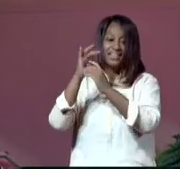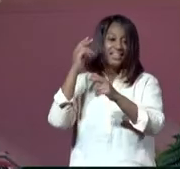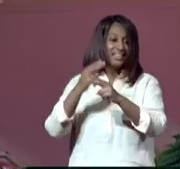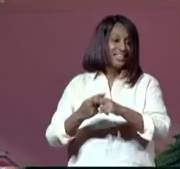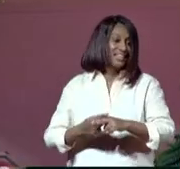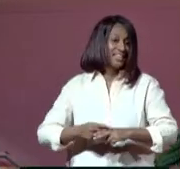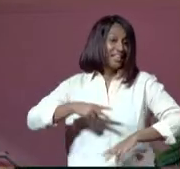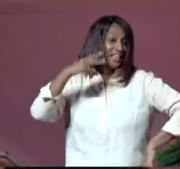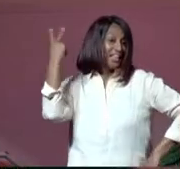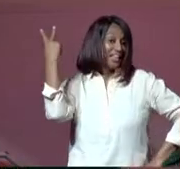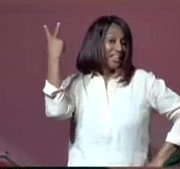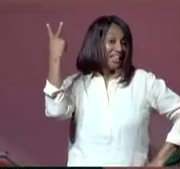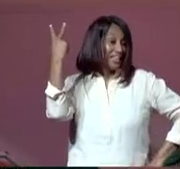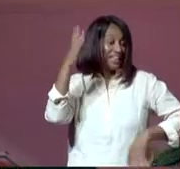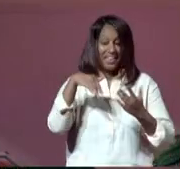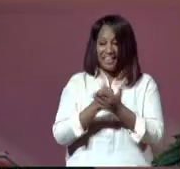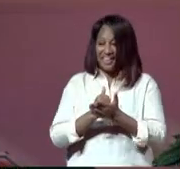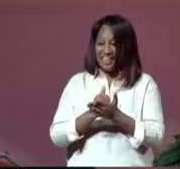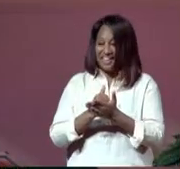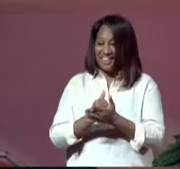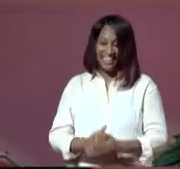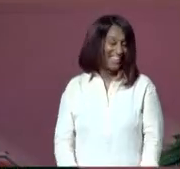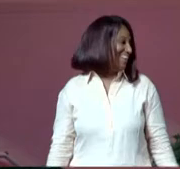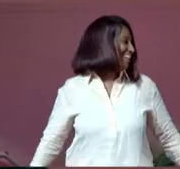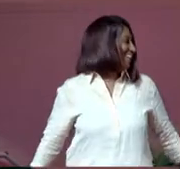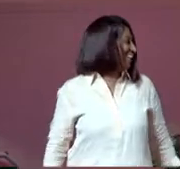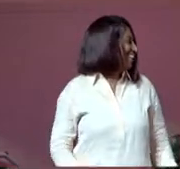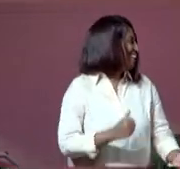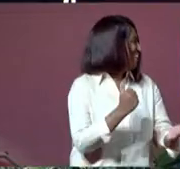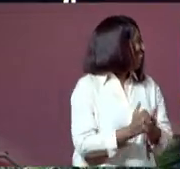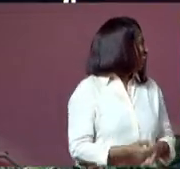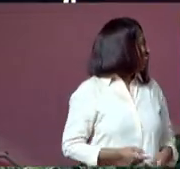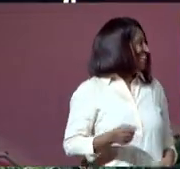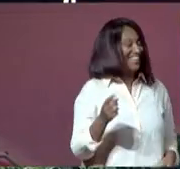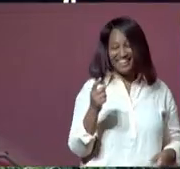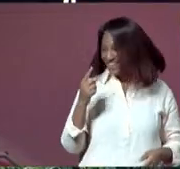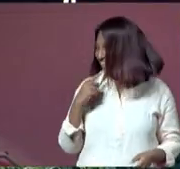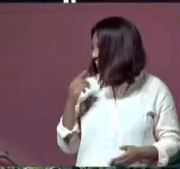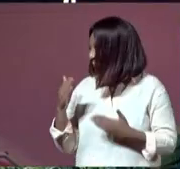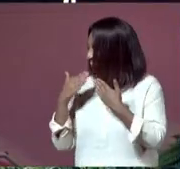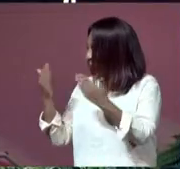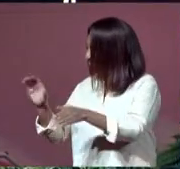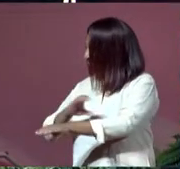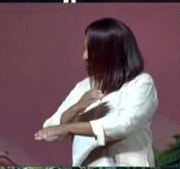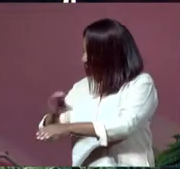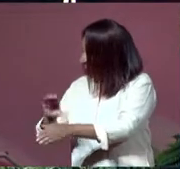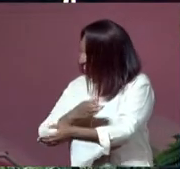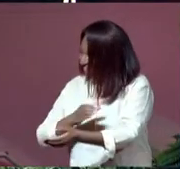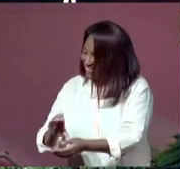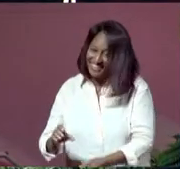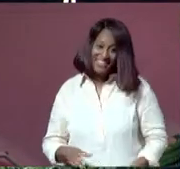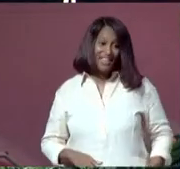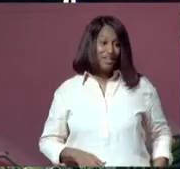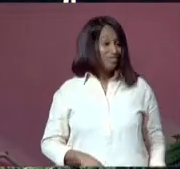name, amen. Amen. Let me say thank you to the choir. Let me tell you something. Y'all did that thing.